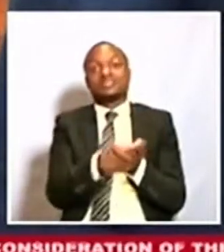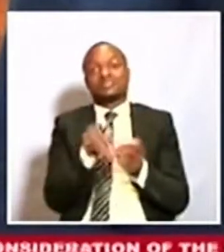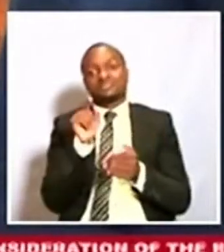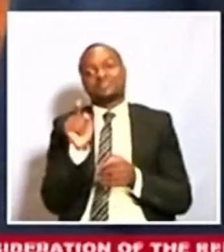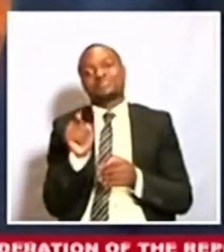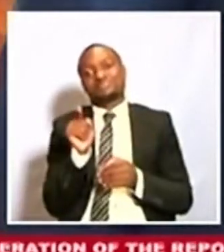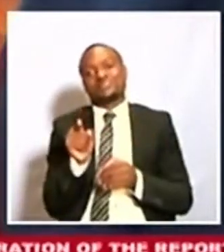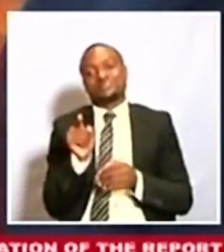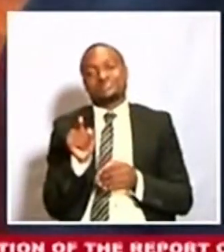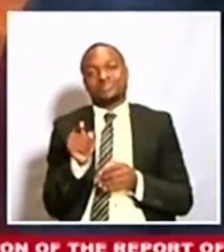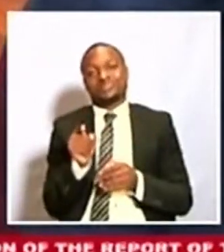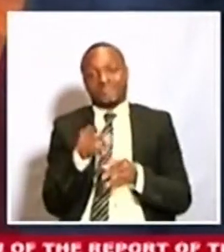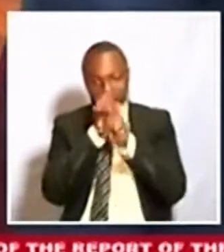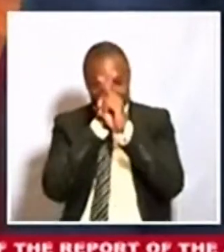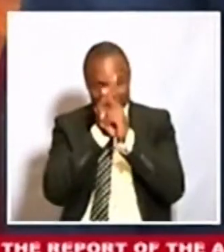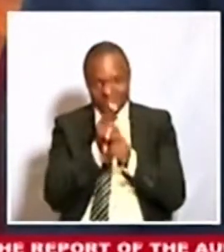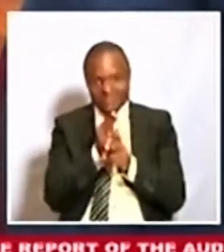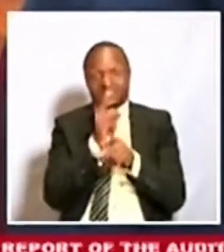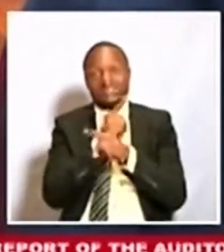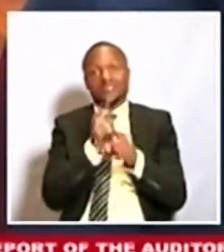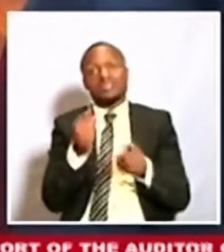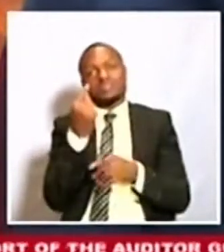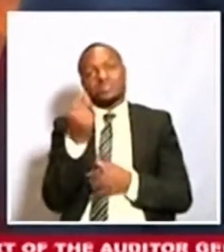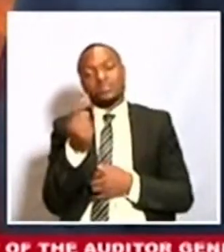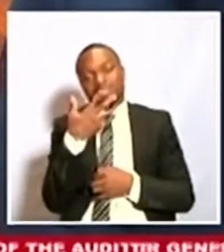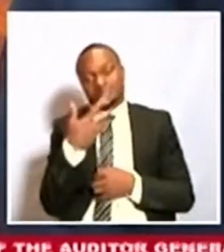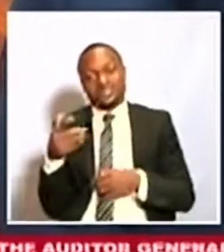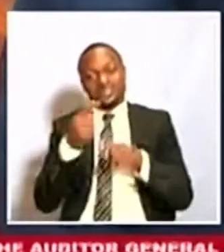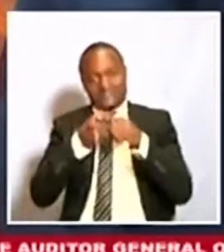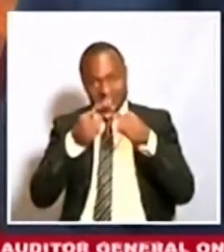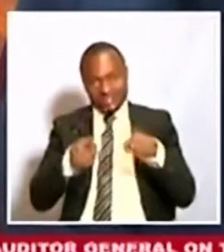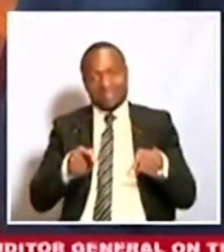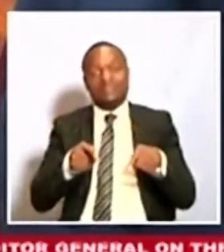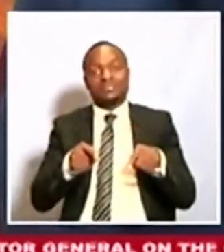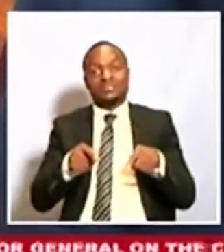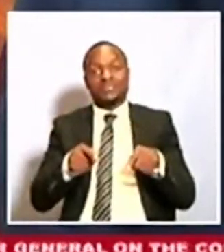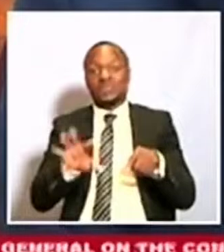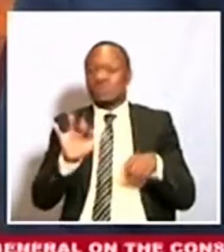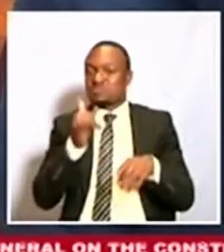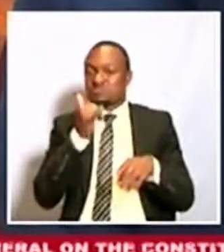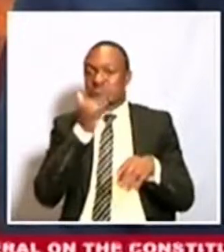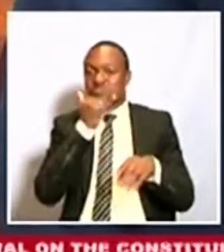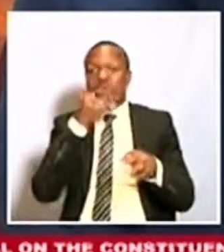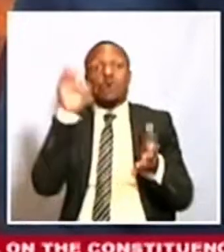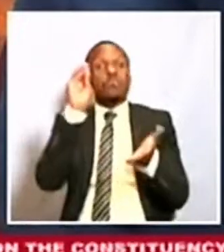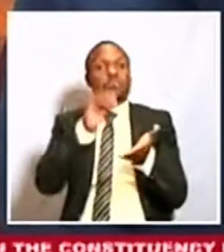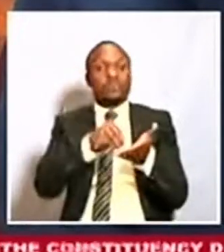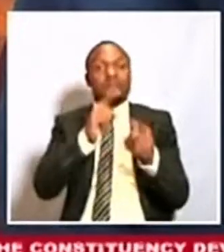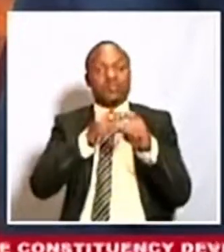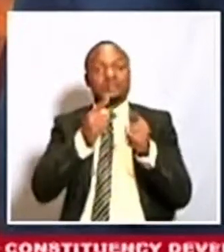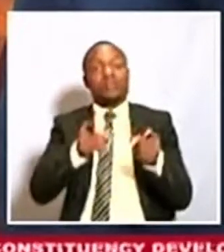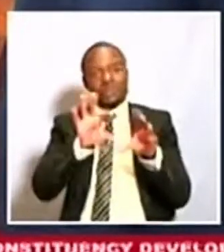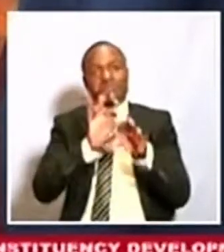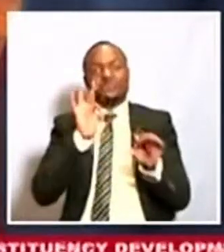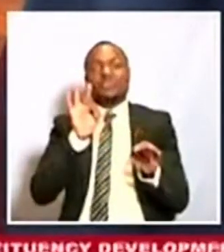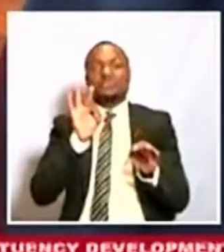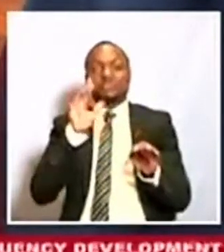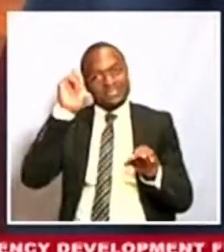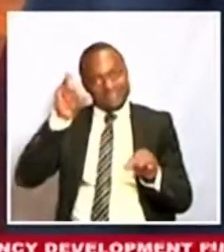Honorable, it was just one of those things which happened. We misplaced, but we recovered them.